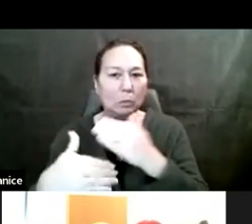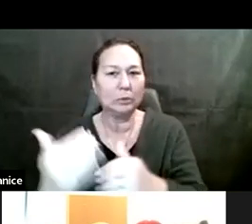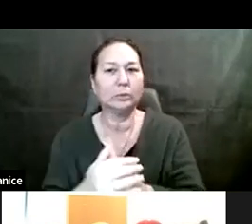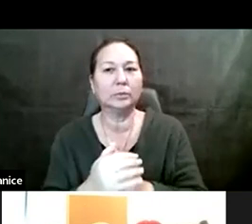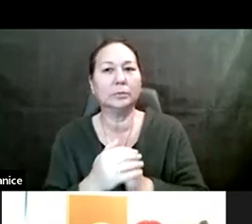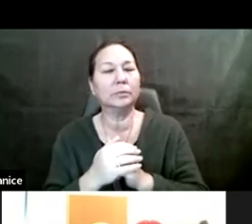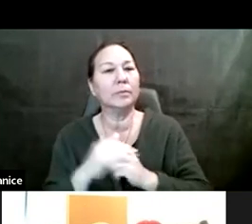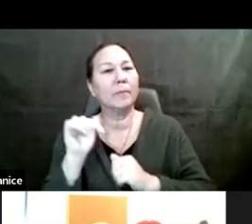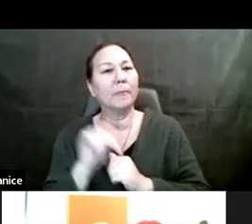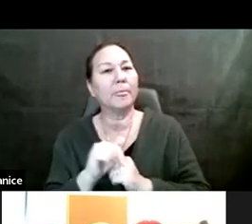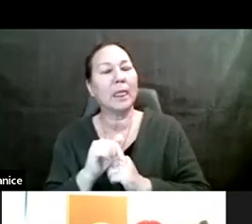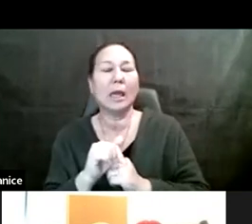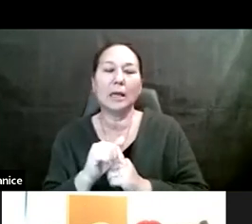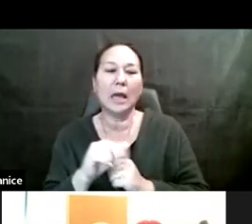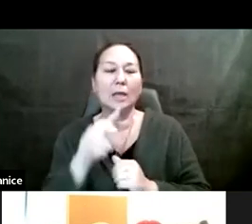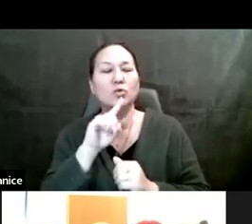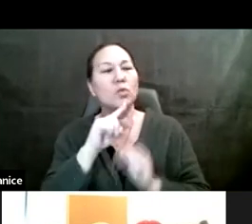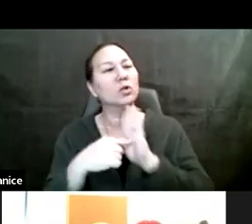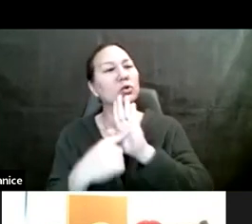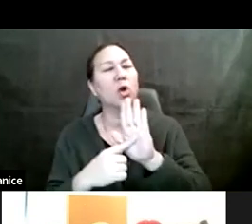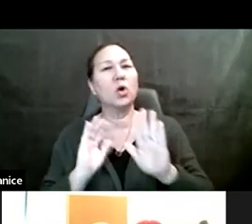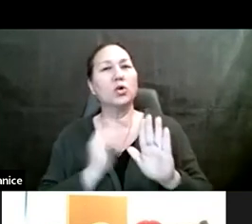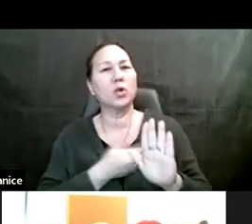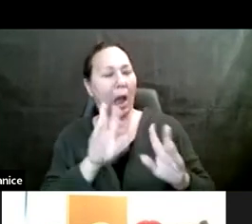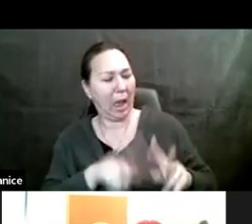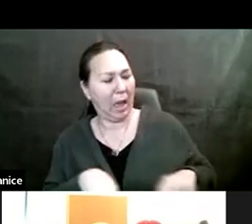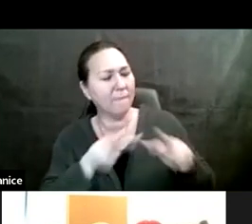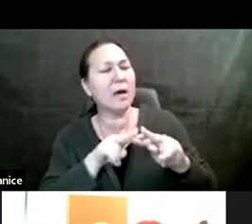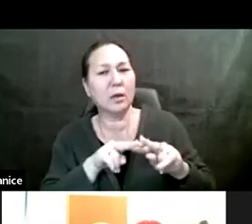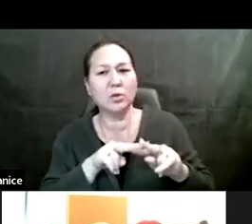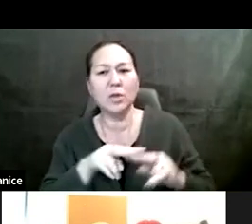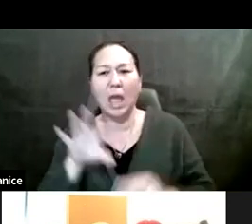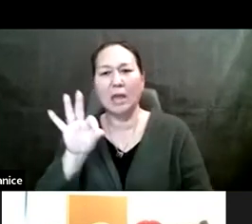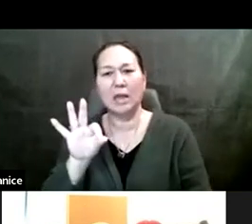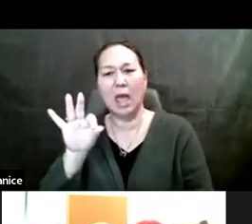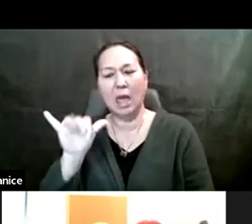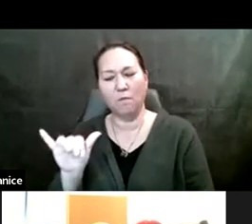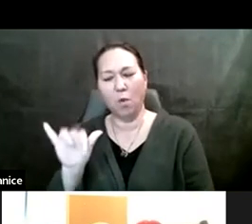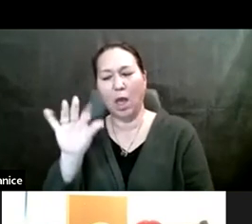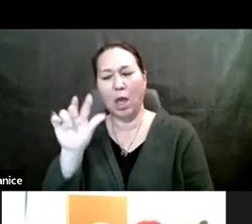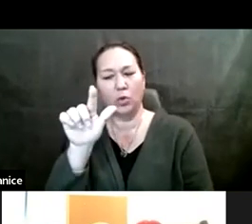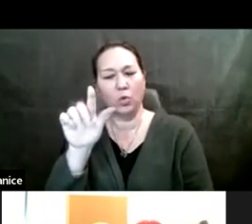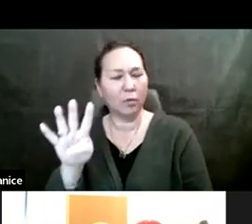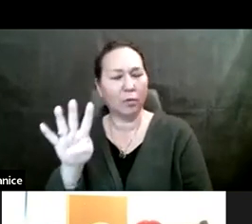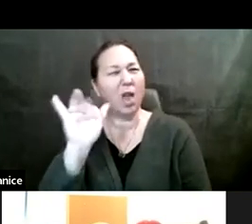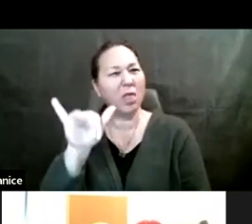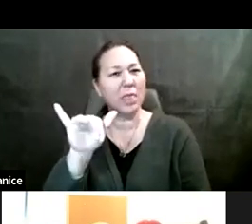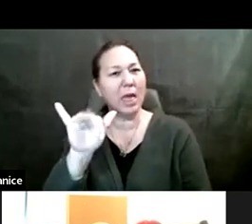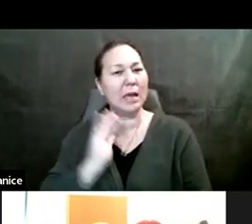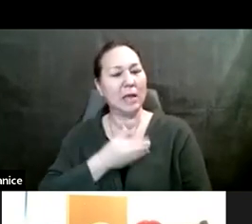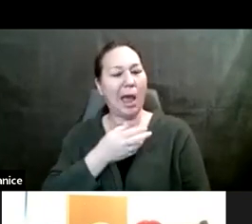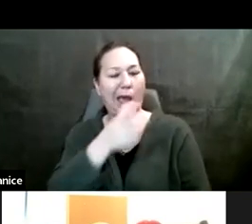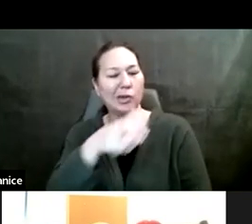a reflection of our values and the fy24 budget helps us as a transitional budget to really prepare for